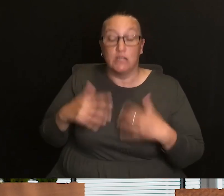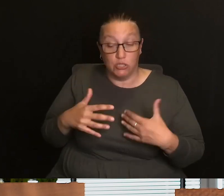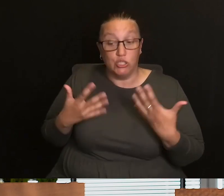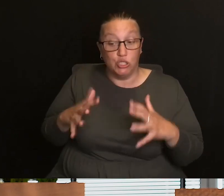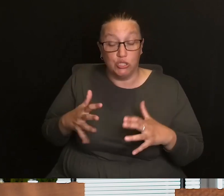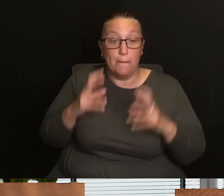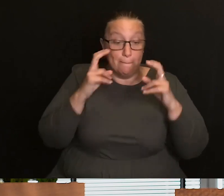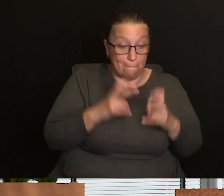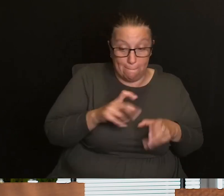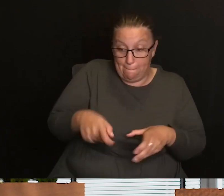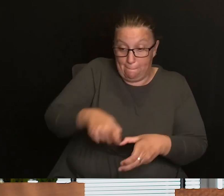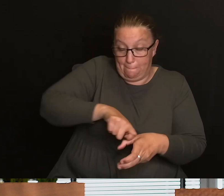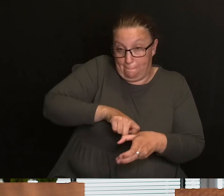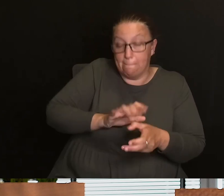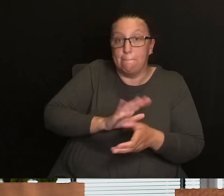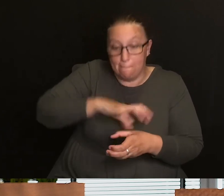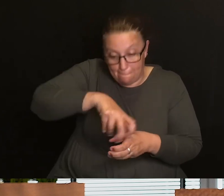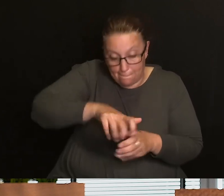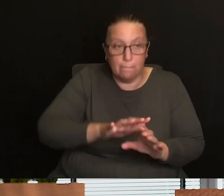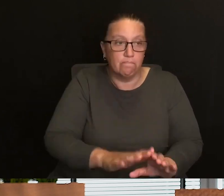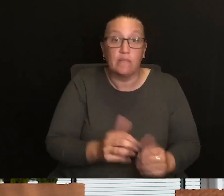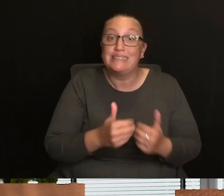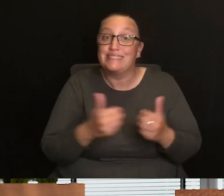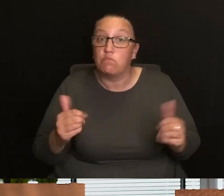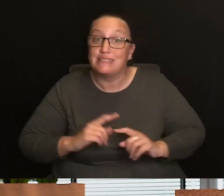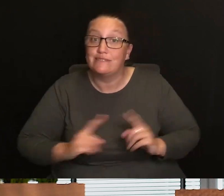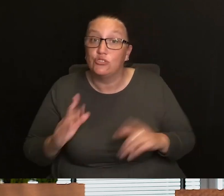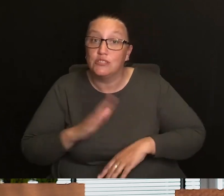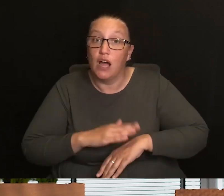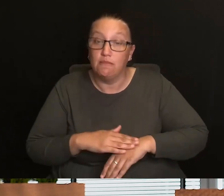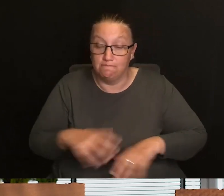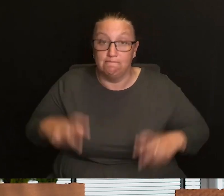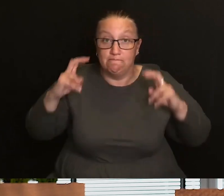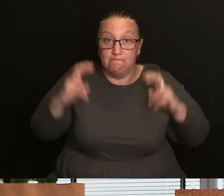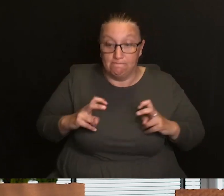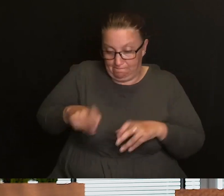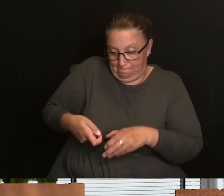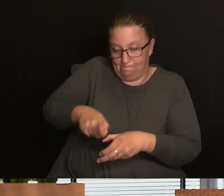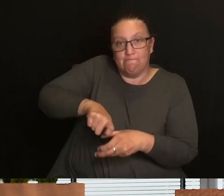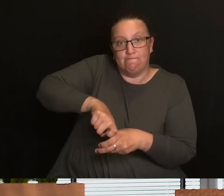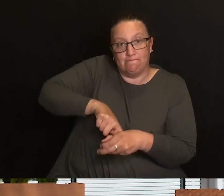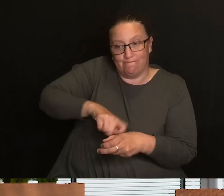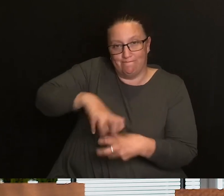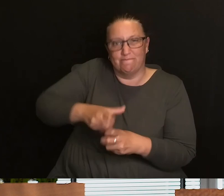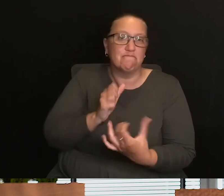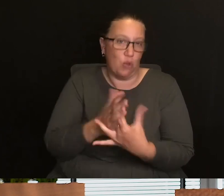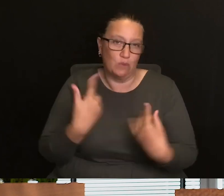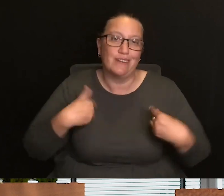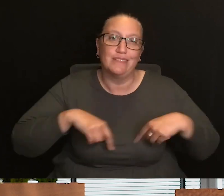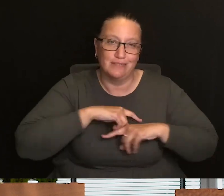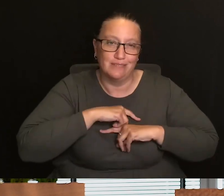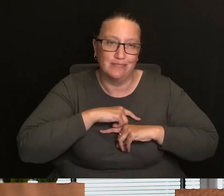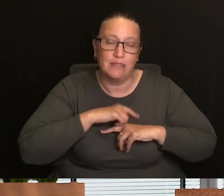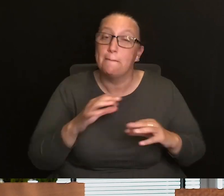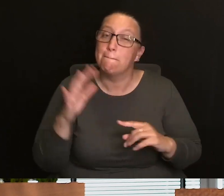possible. We know that age is the biggest risk factor for getting bowel cancer, so even if you're feeling fit and healthy, you